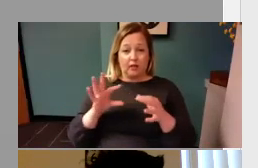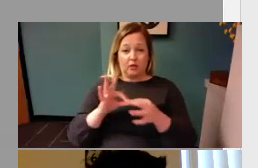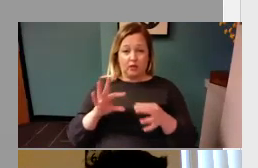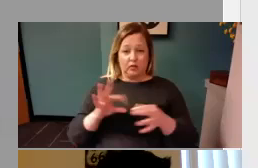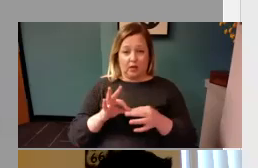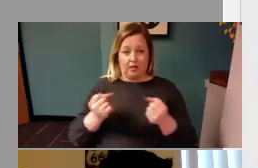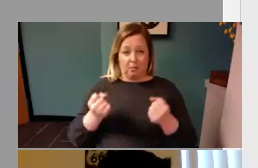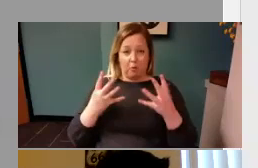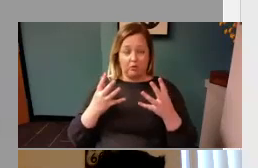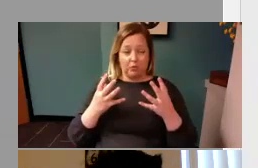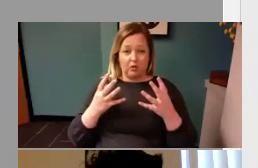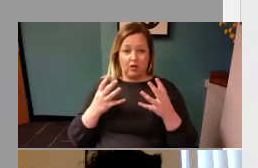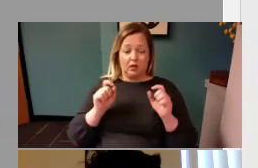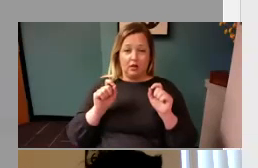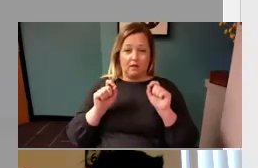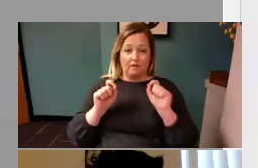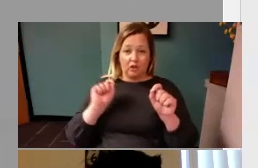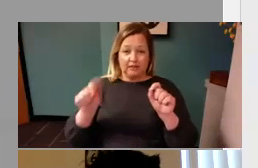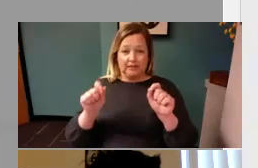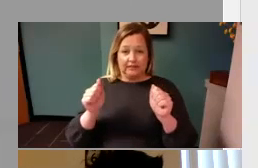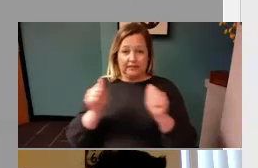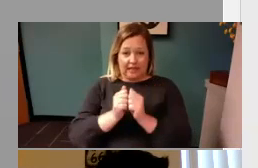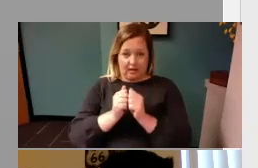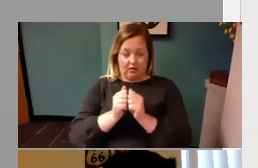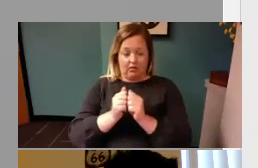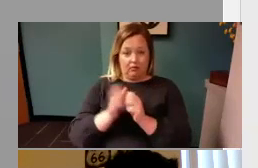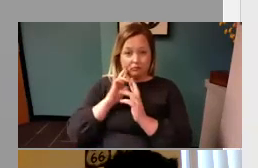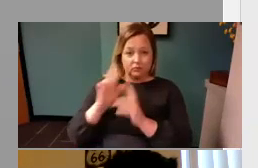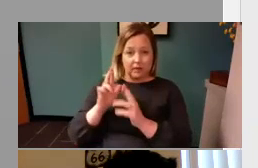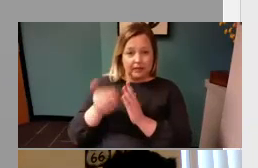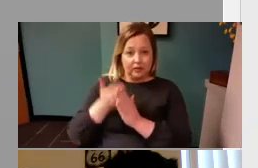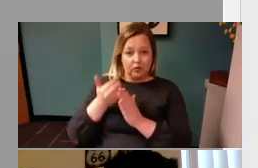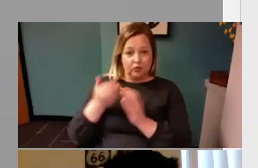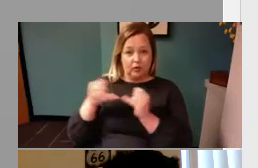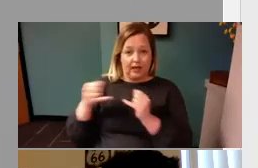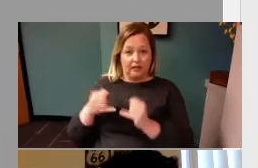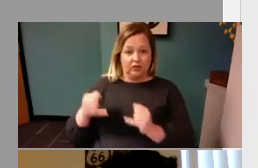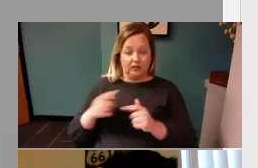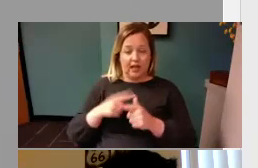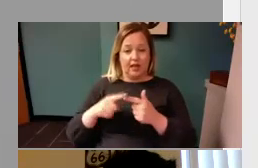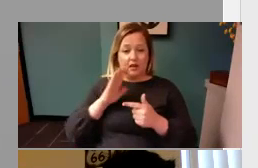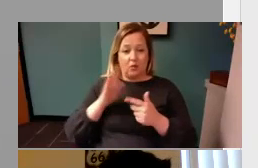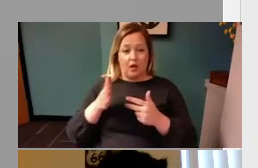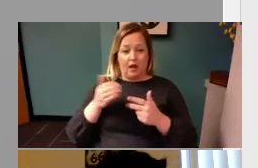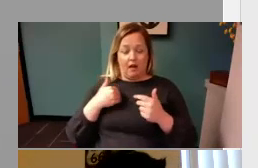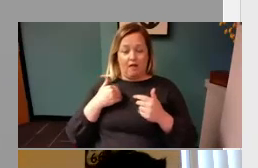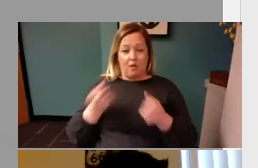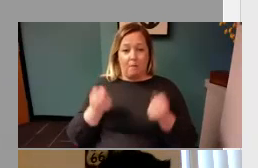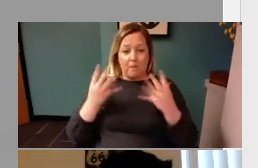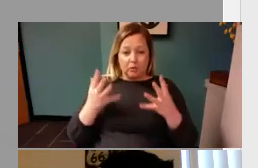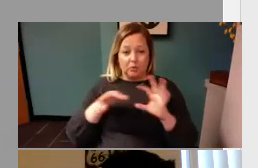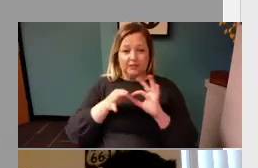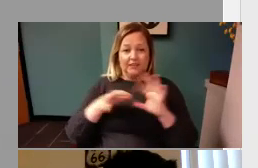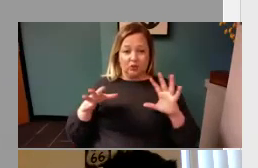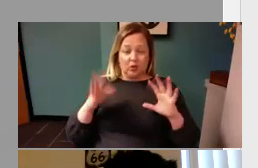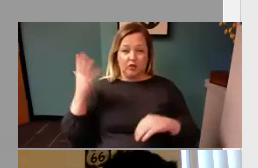to individual low cost edges, and we would then get multiple different disjoint trees. And once we are